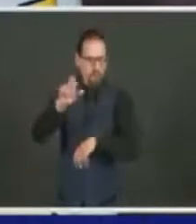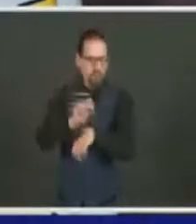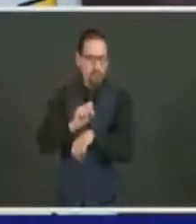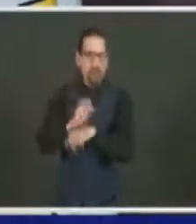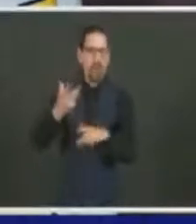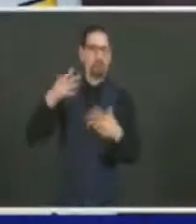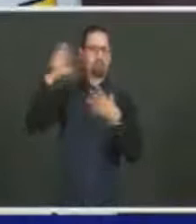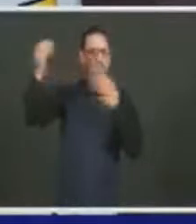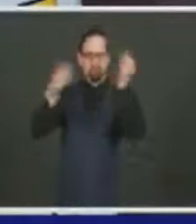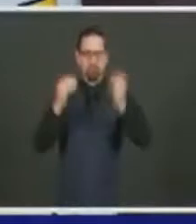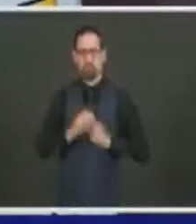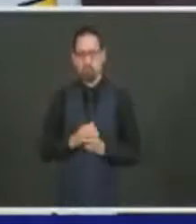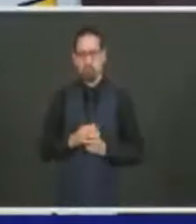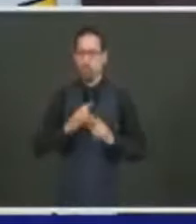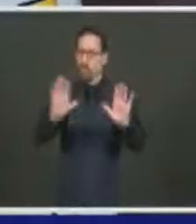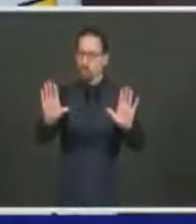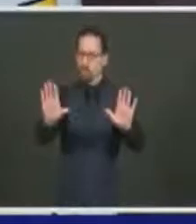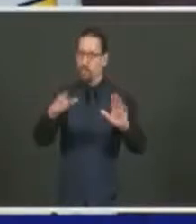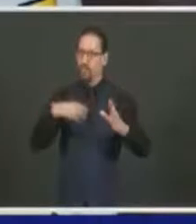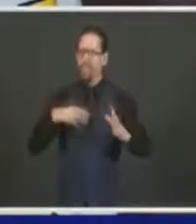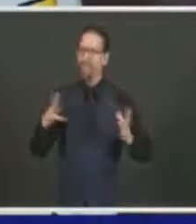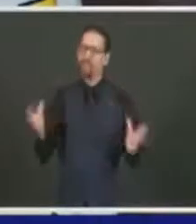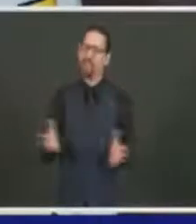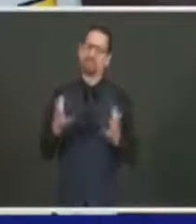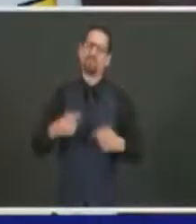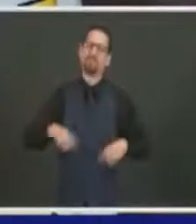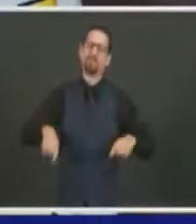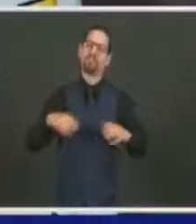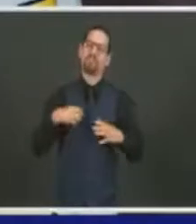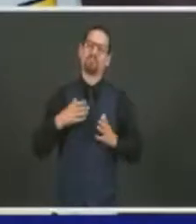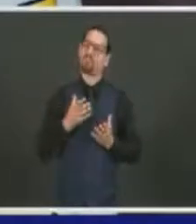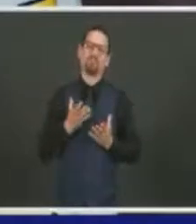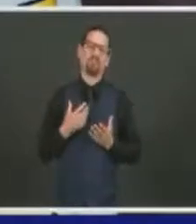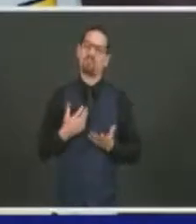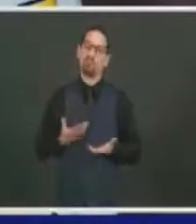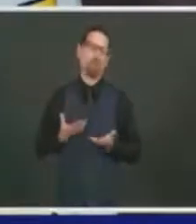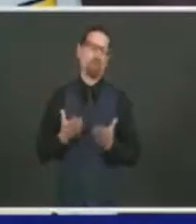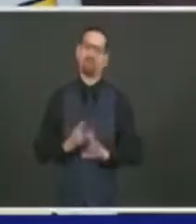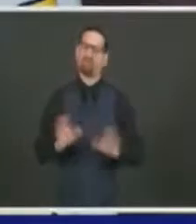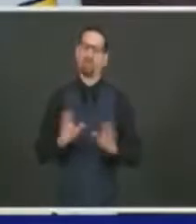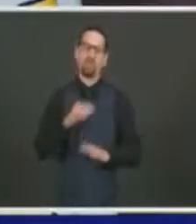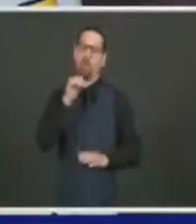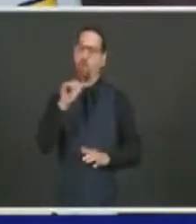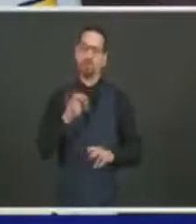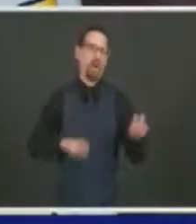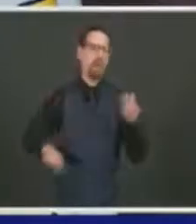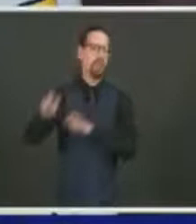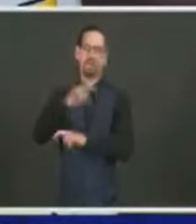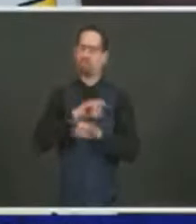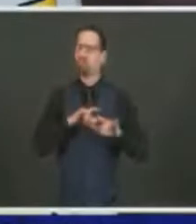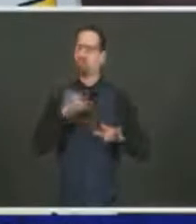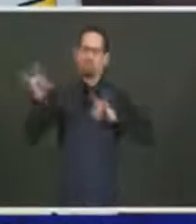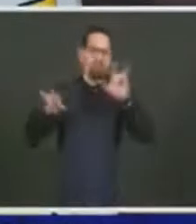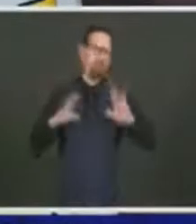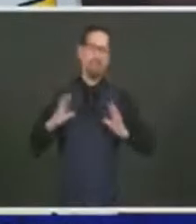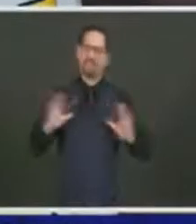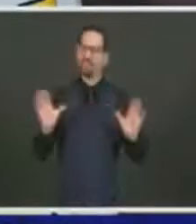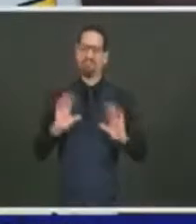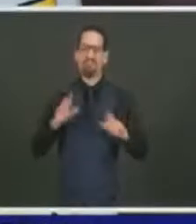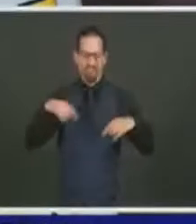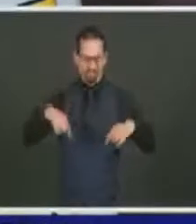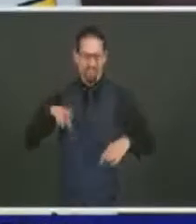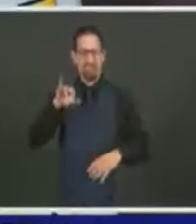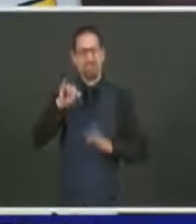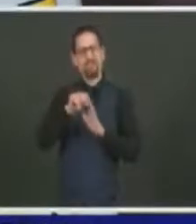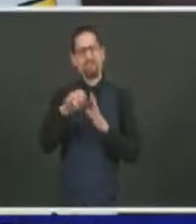Having said all of that, I'd encourage you to stay local. If you don't have to travel, stay home. Rhode Island's beautiful in the summer, and we'd love for you to stay